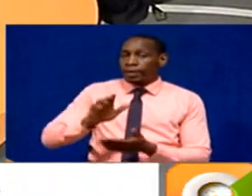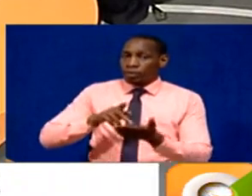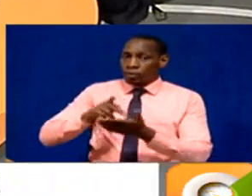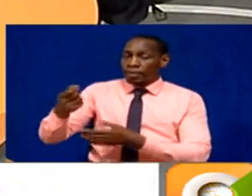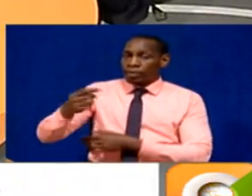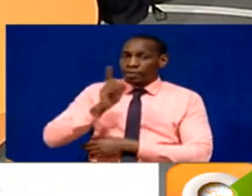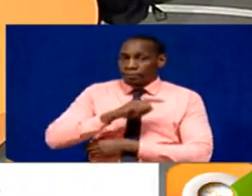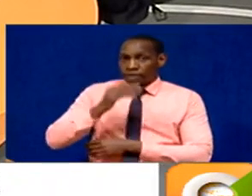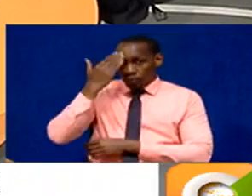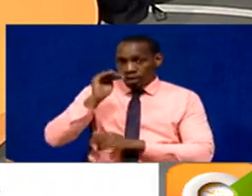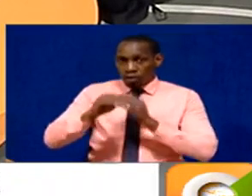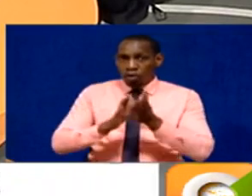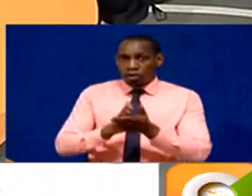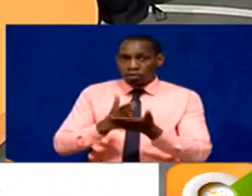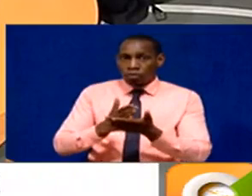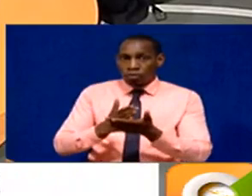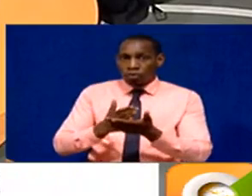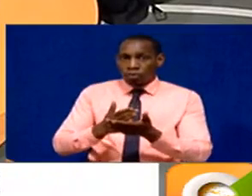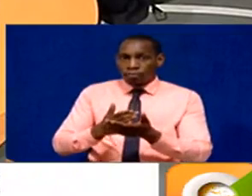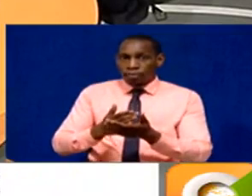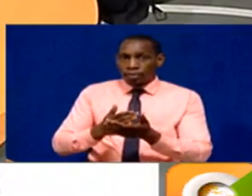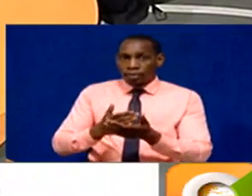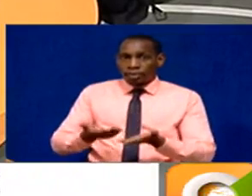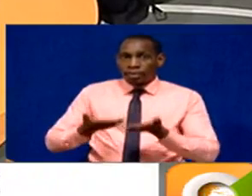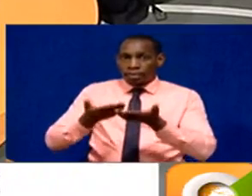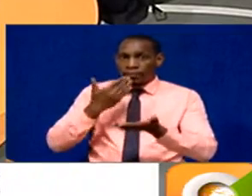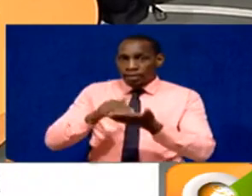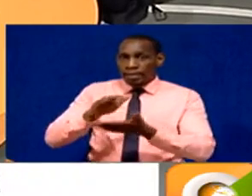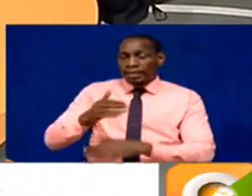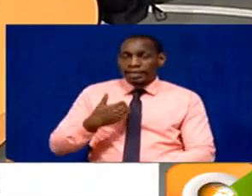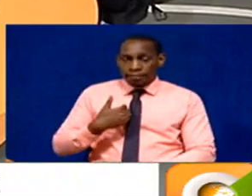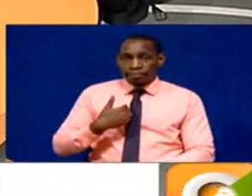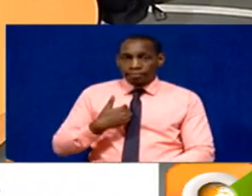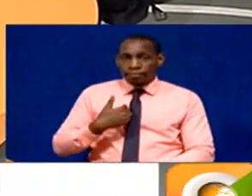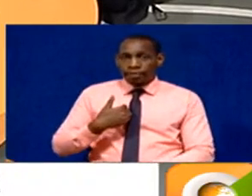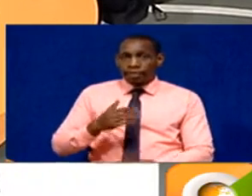There will be, because all of them have award letters. Those award letters will receive compensation. Okay.